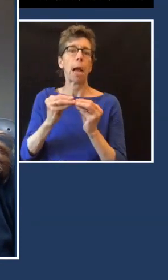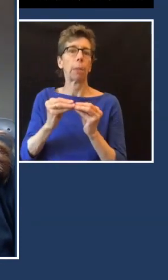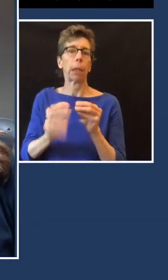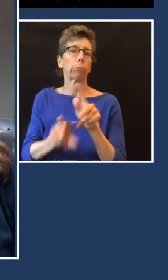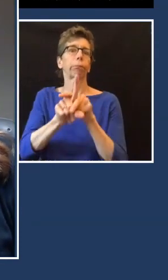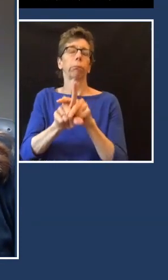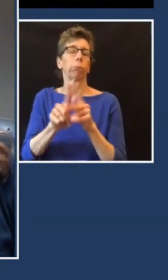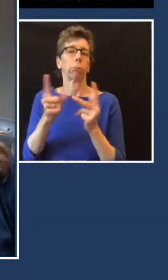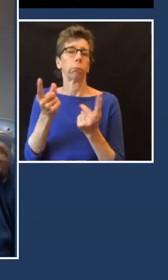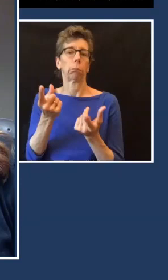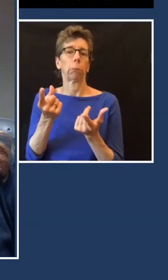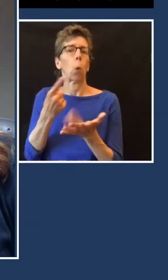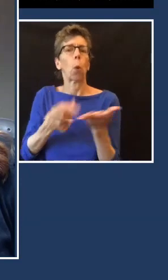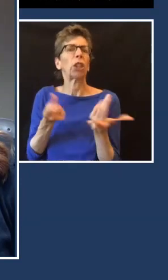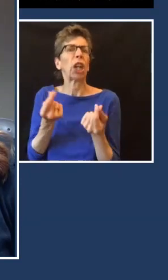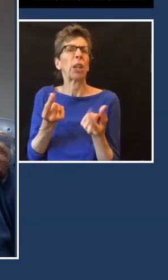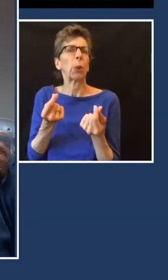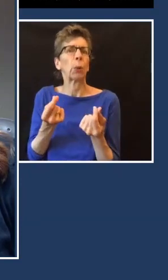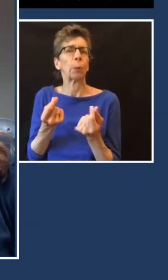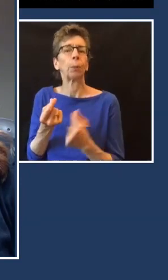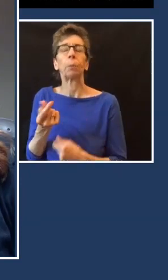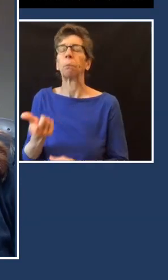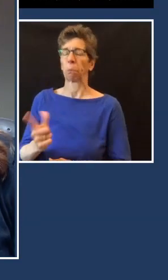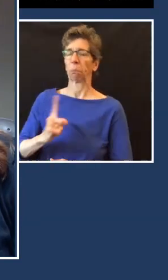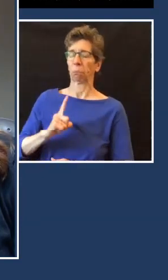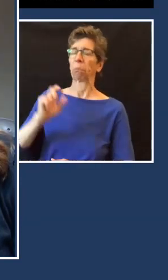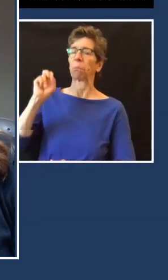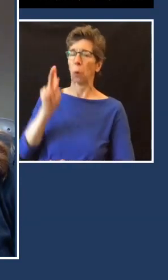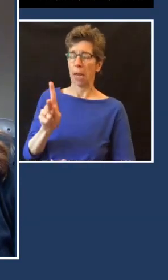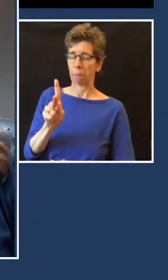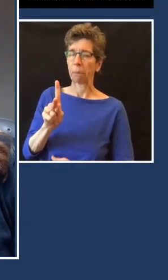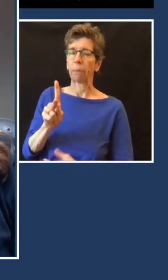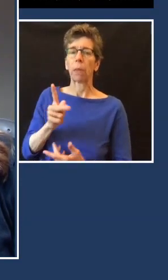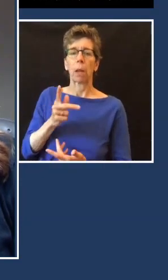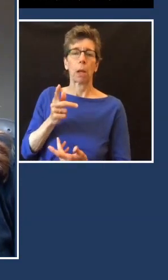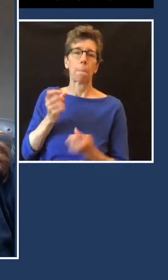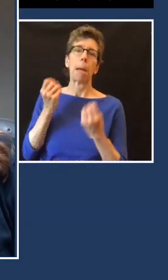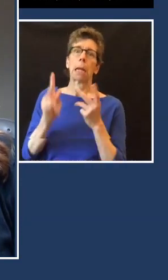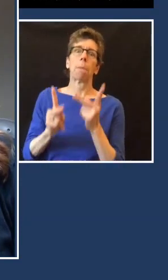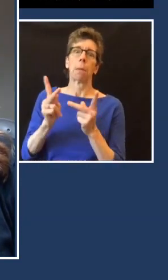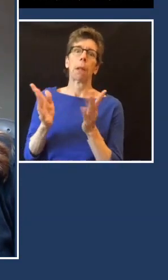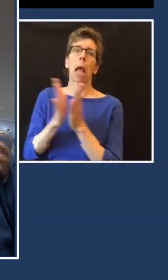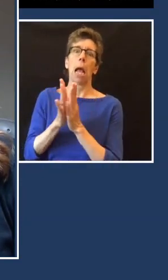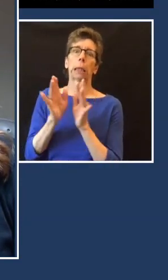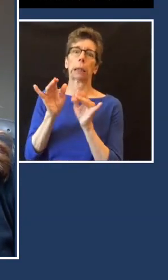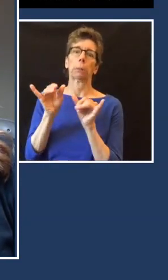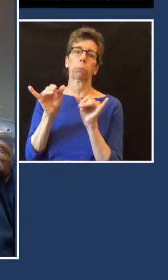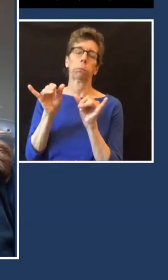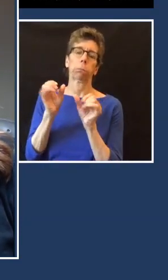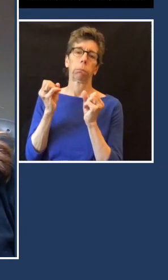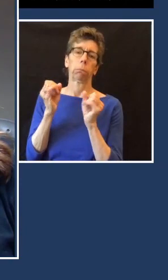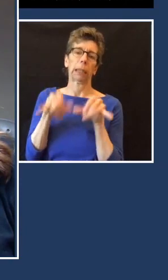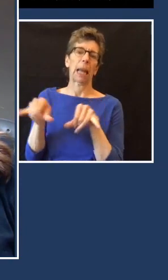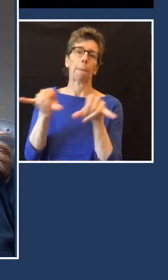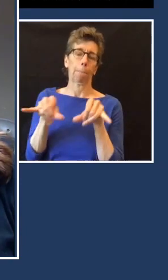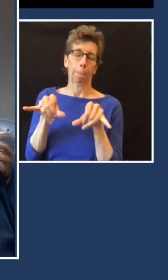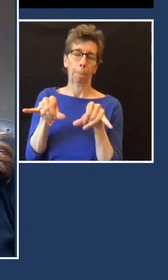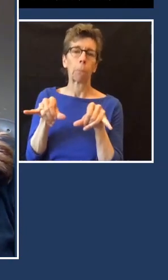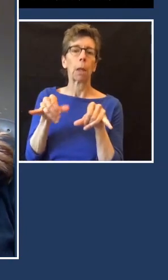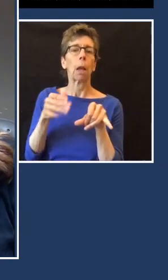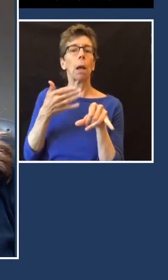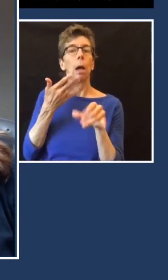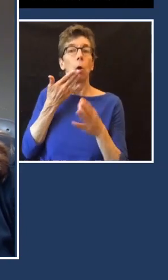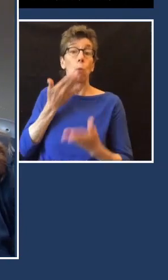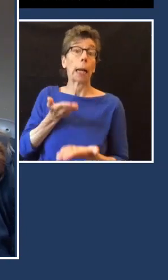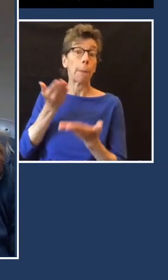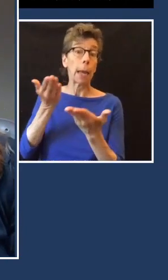get this question a lot. I would recommend that you try to leave out as many gaps as possible. In some cases, for